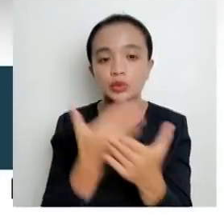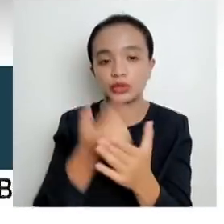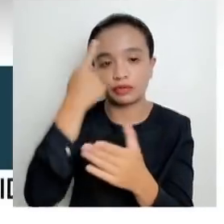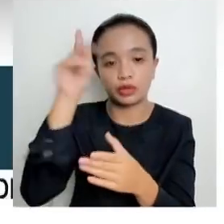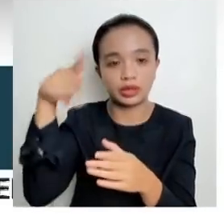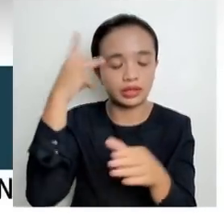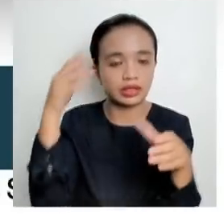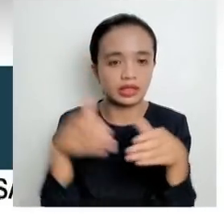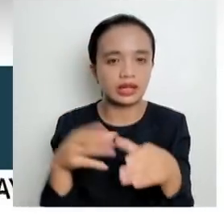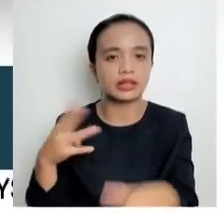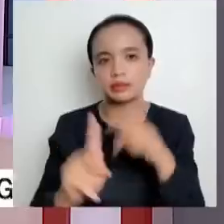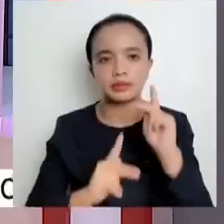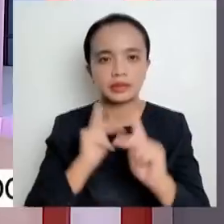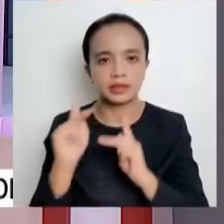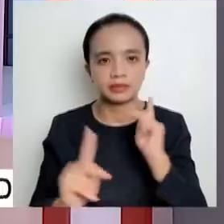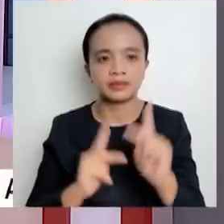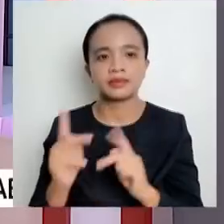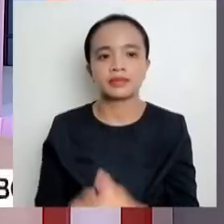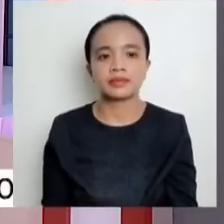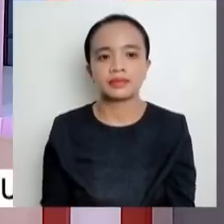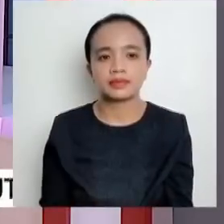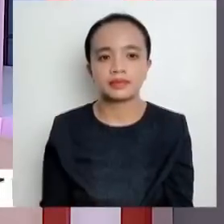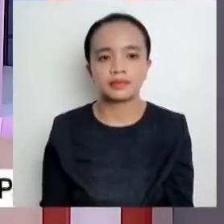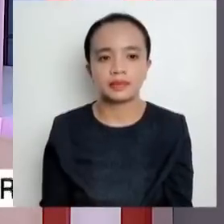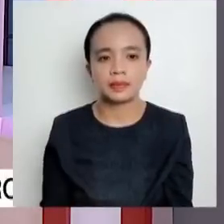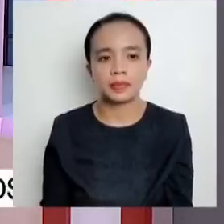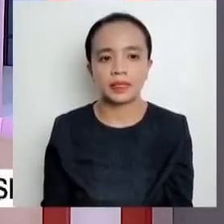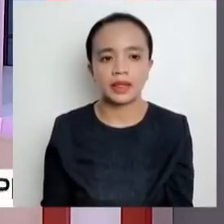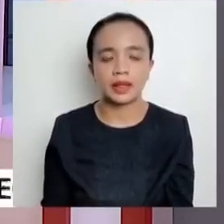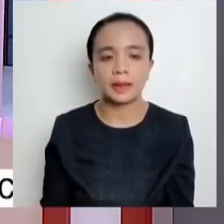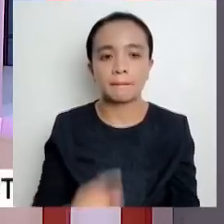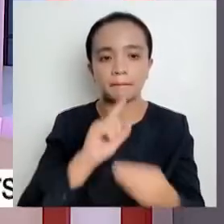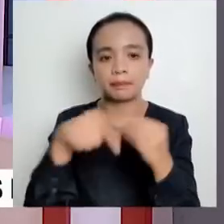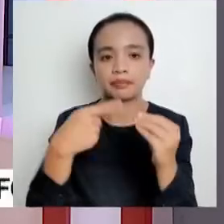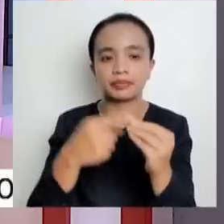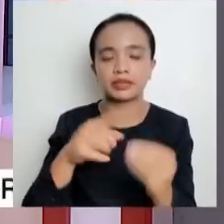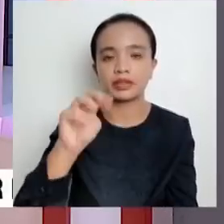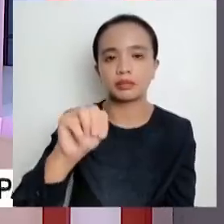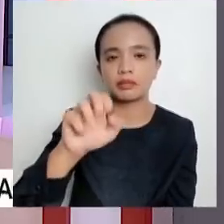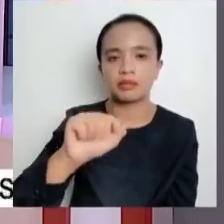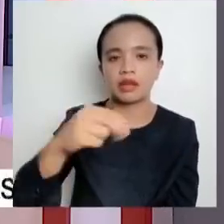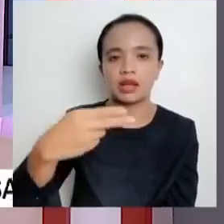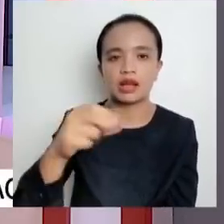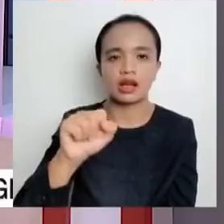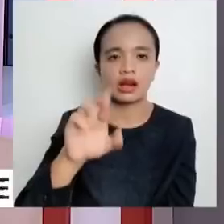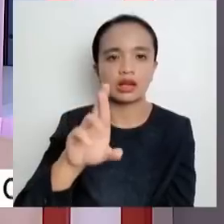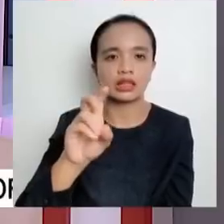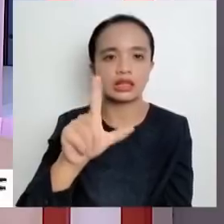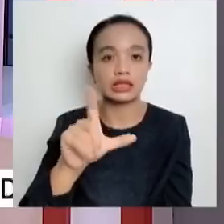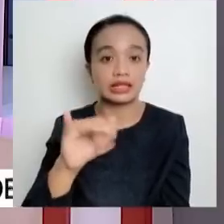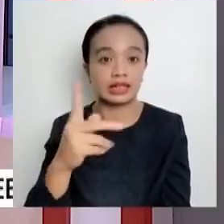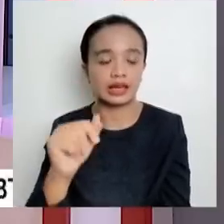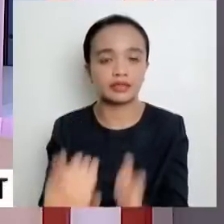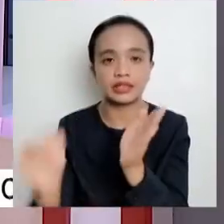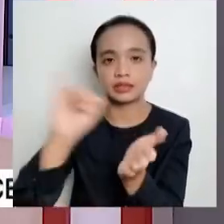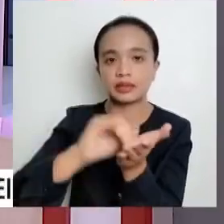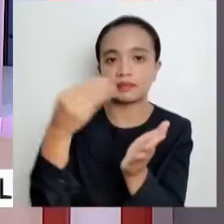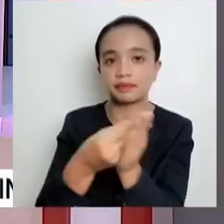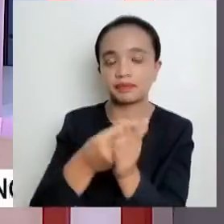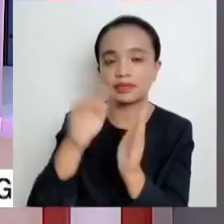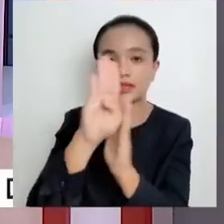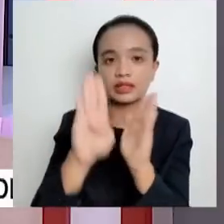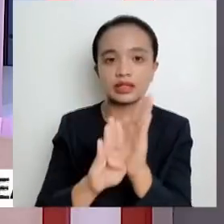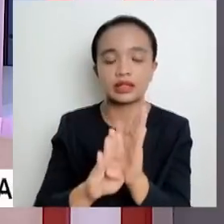the Filipino people. Onto the controversial Maharlika Investment Fund Bill. Senate Minority Leader Coco Pimentel says